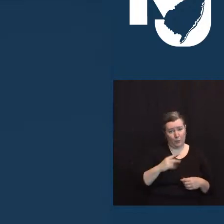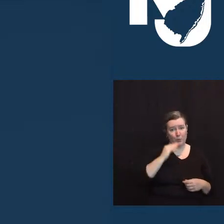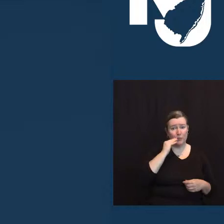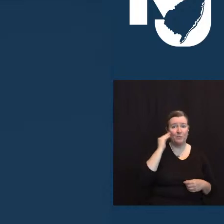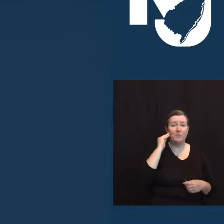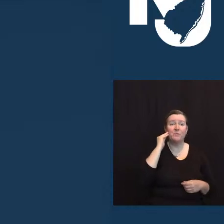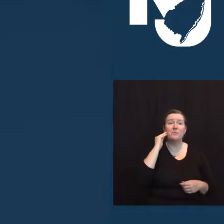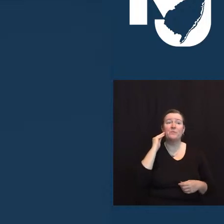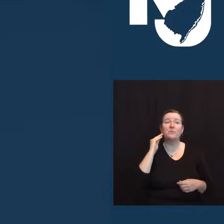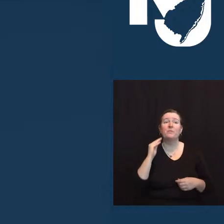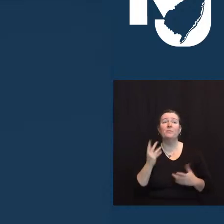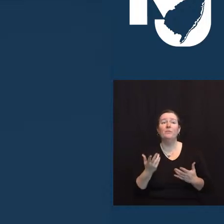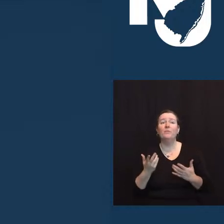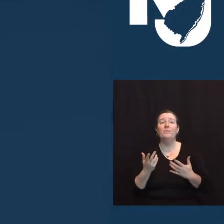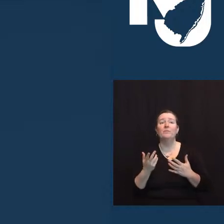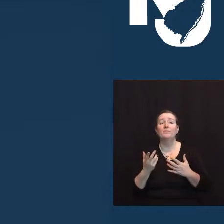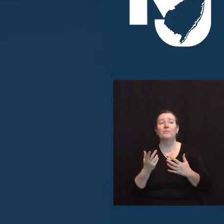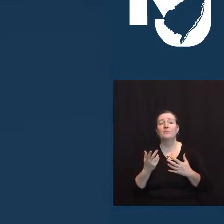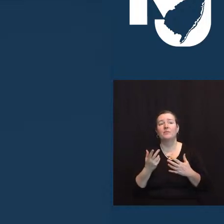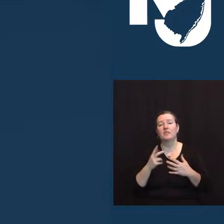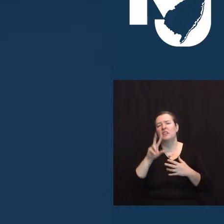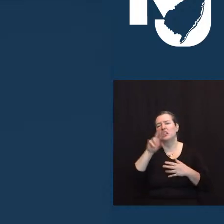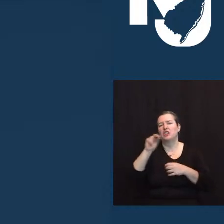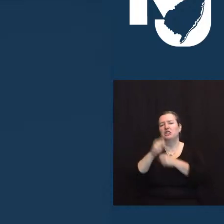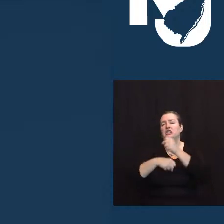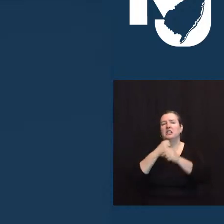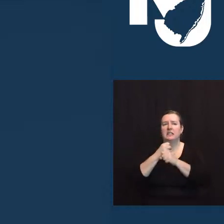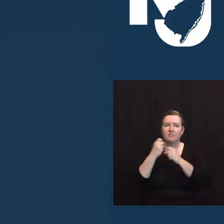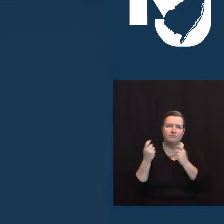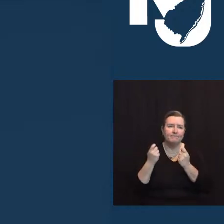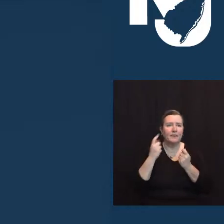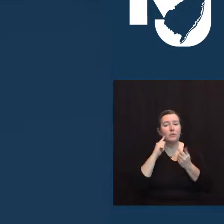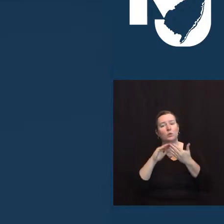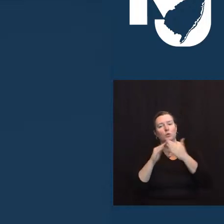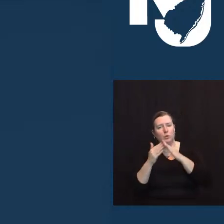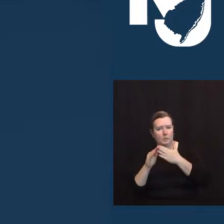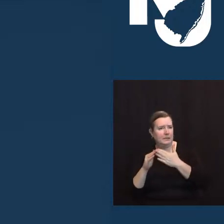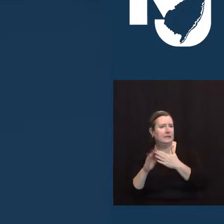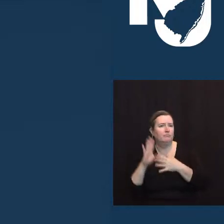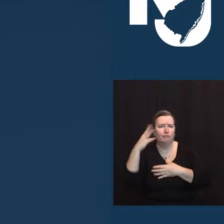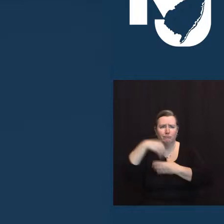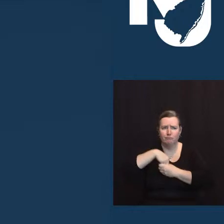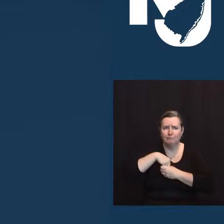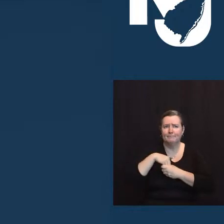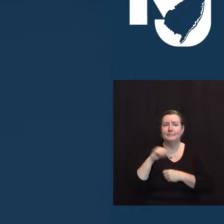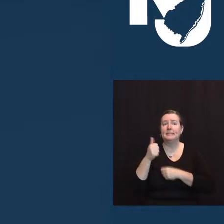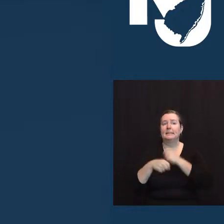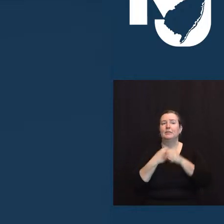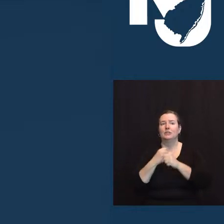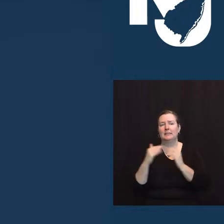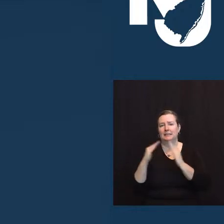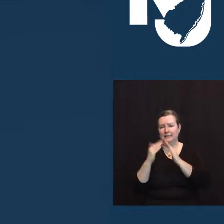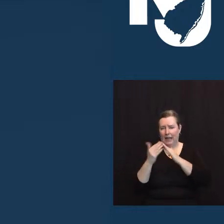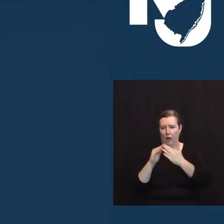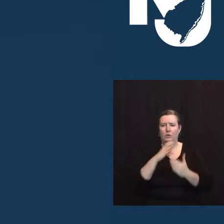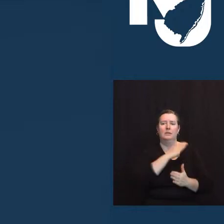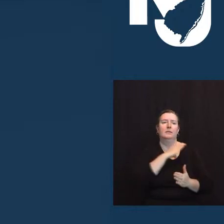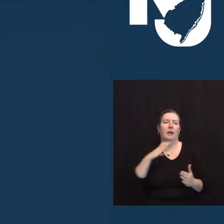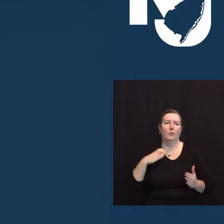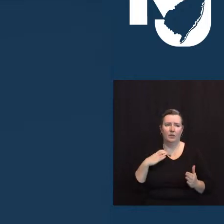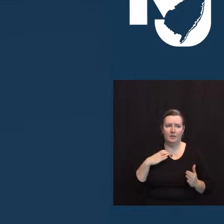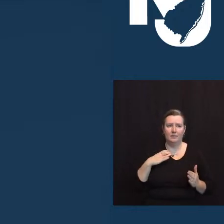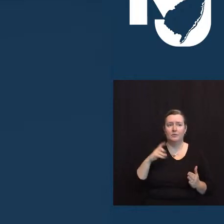service to his community, including 10 years on town council and 20 as mayor. His belief in public service was